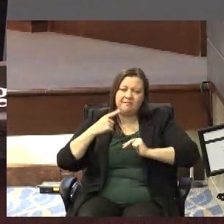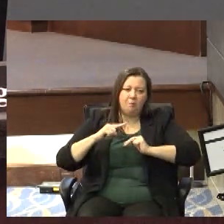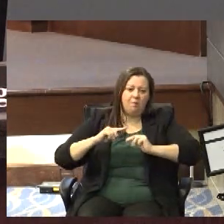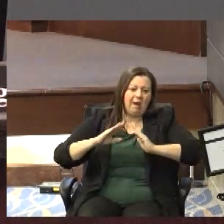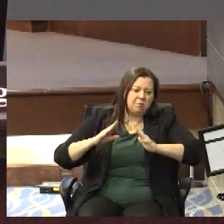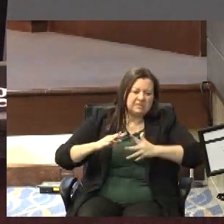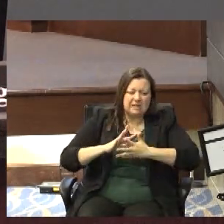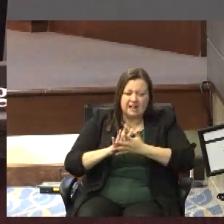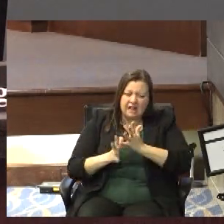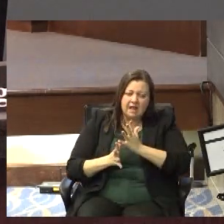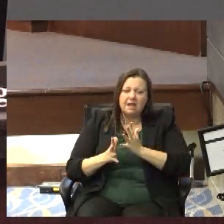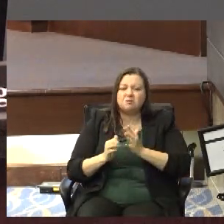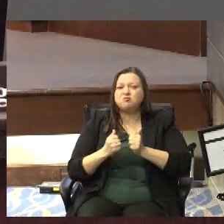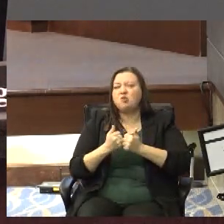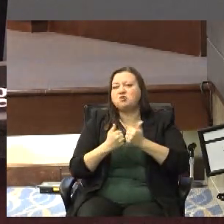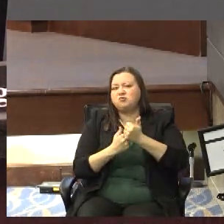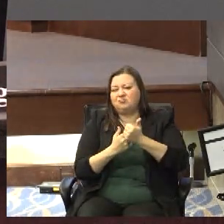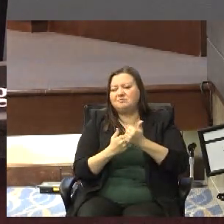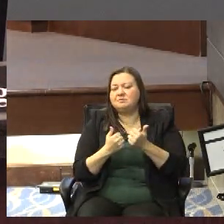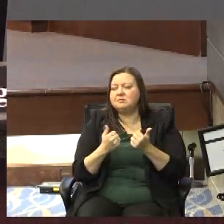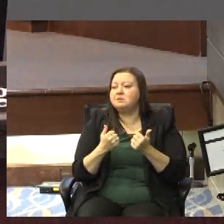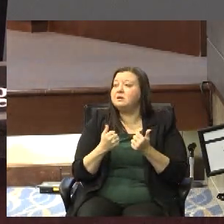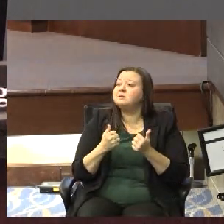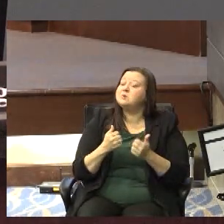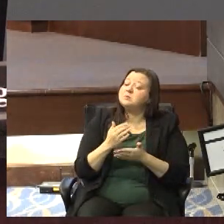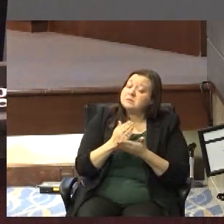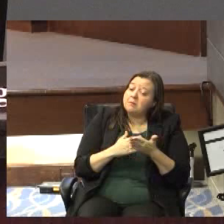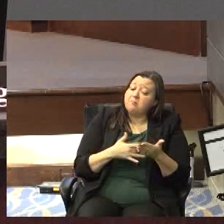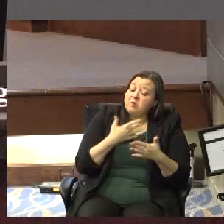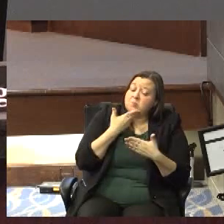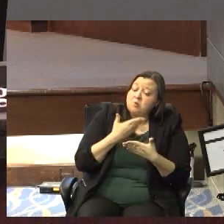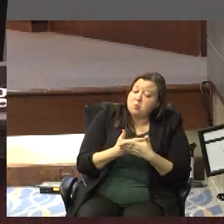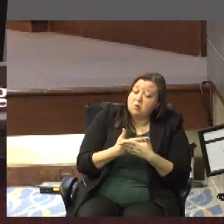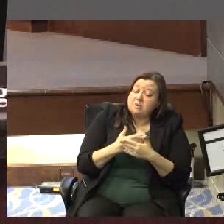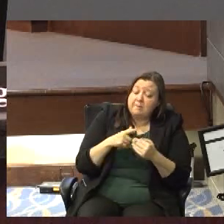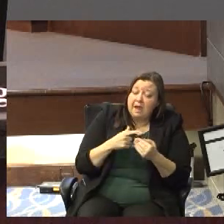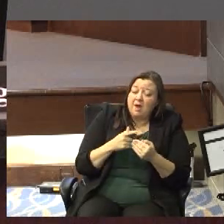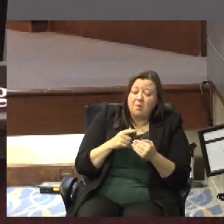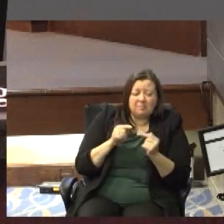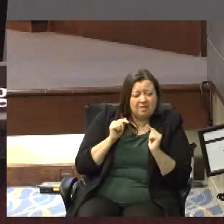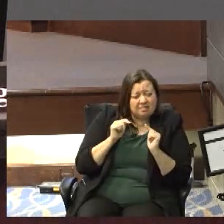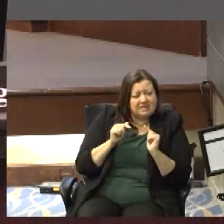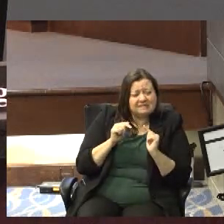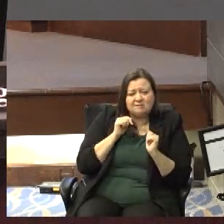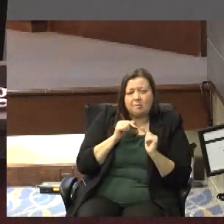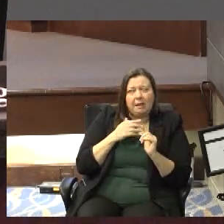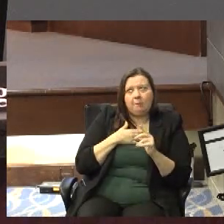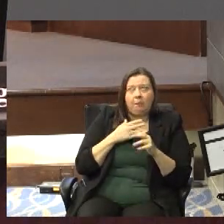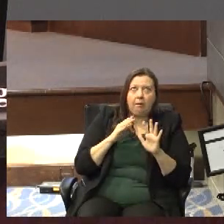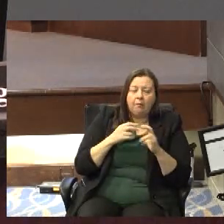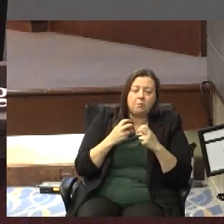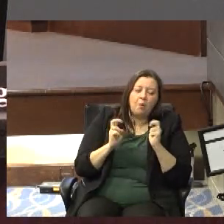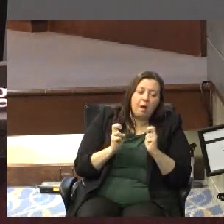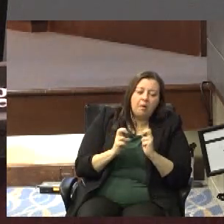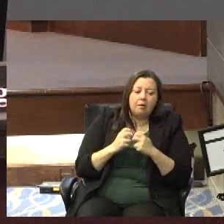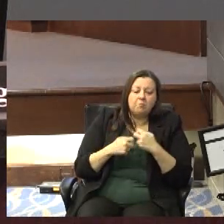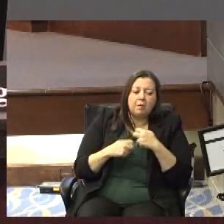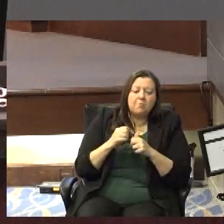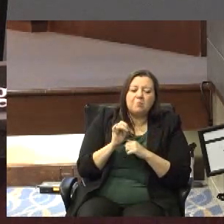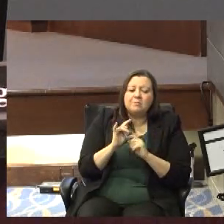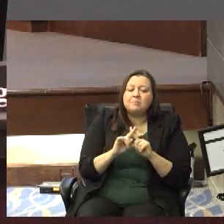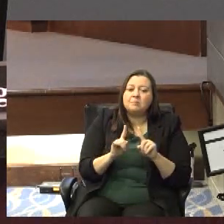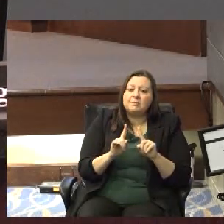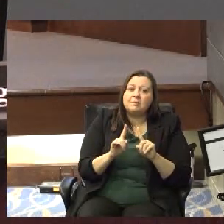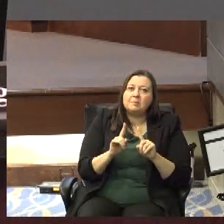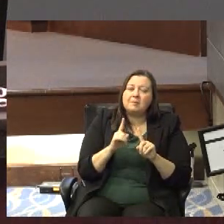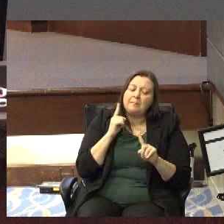And this deal is structured in a way that I feel good about. It's not that is not what I'm getting at. I'm really just stating this to say